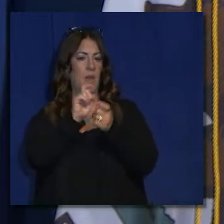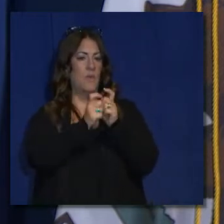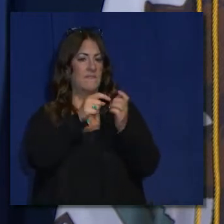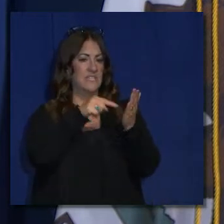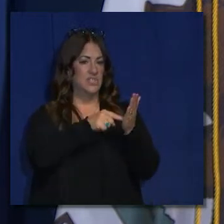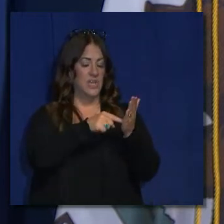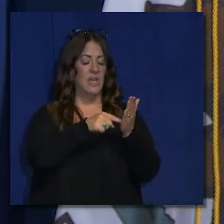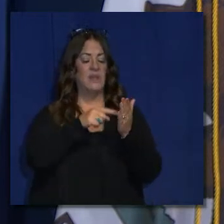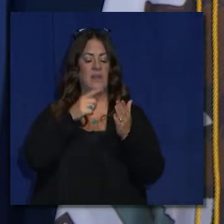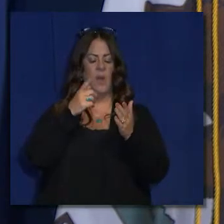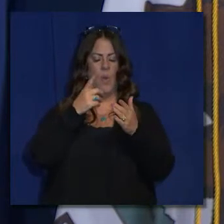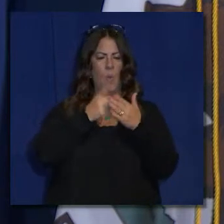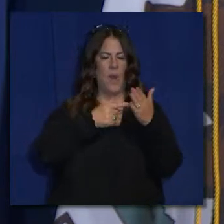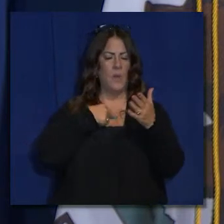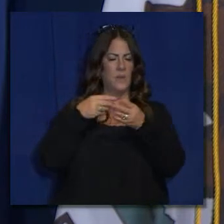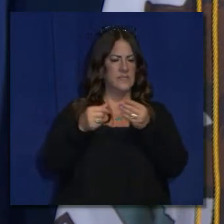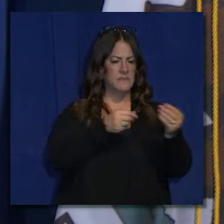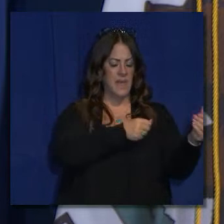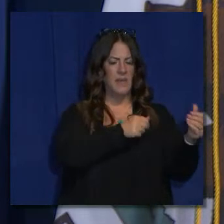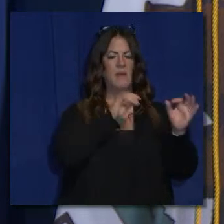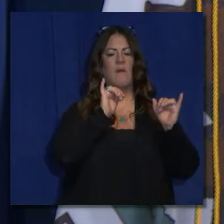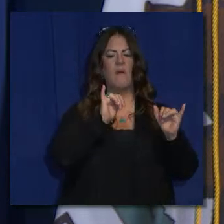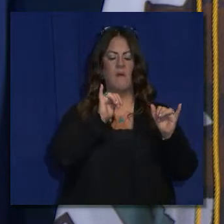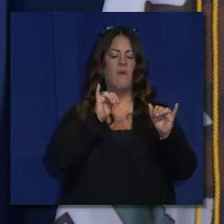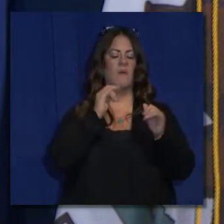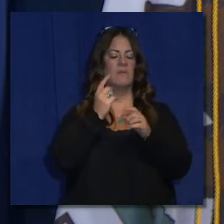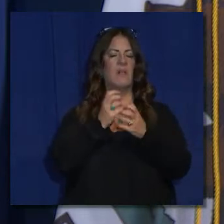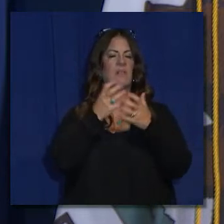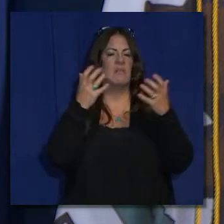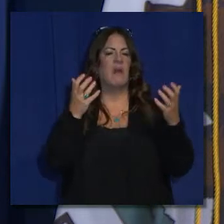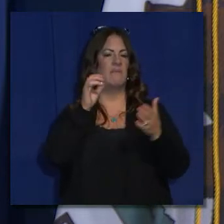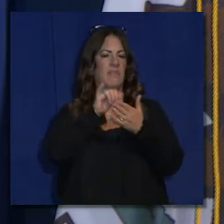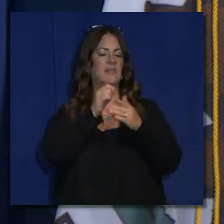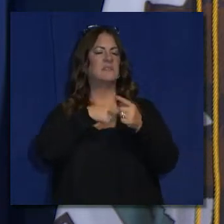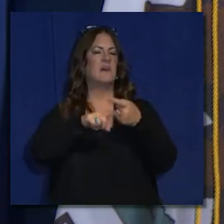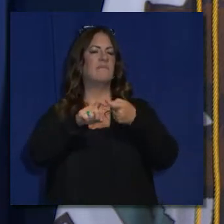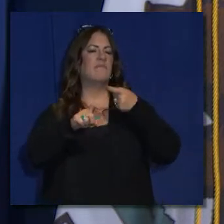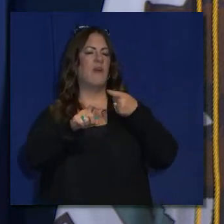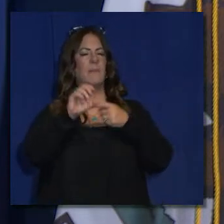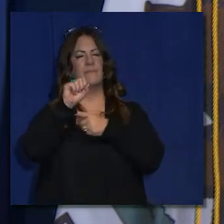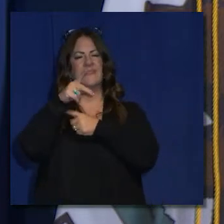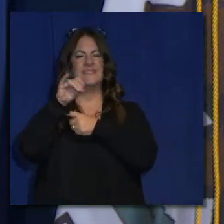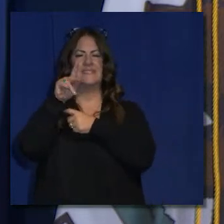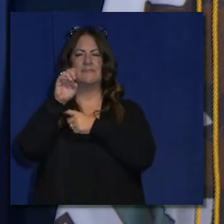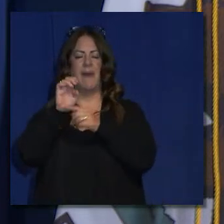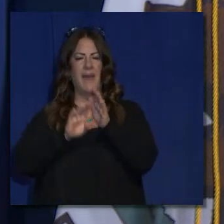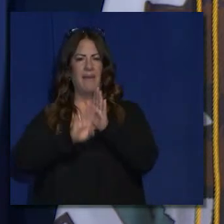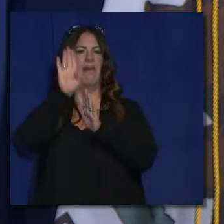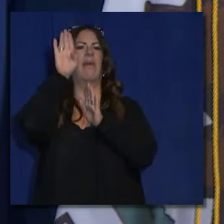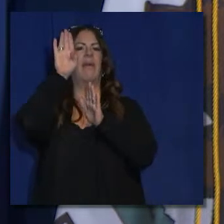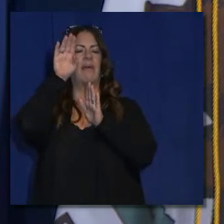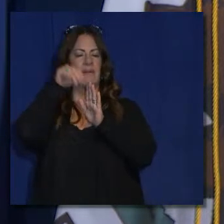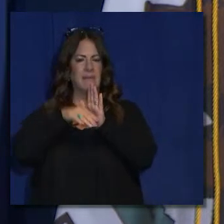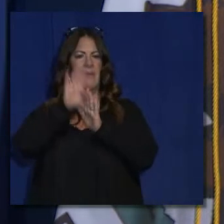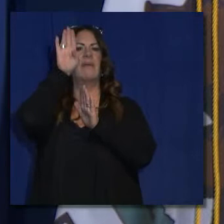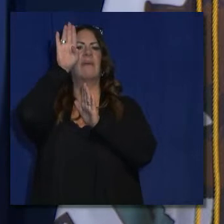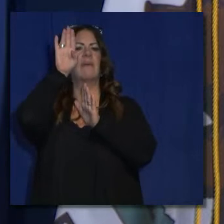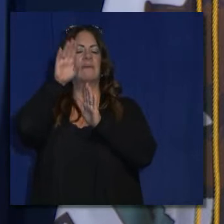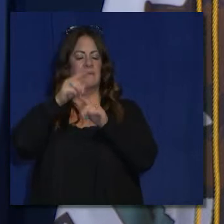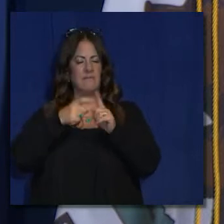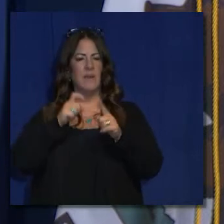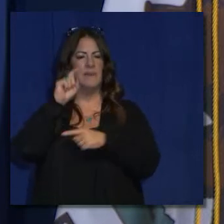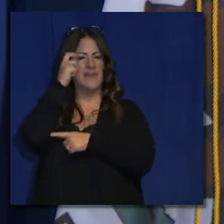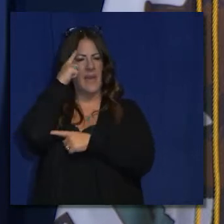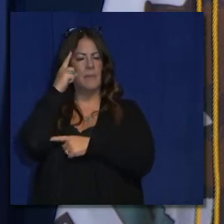And just want to emphasize again that a lot of it is, we think, is from the spiking capital gains